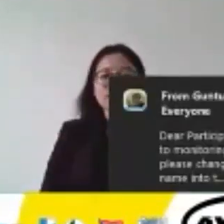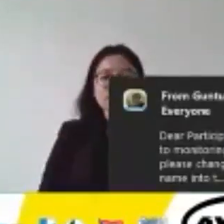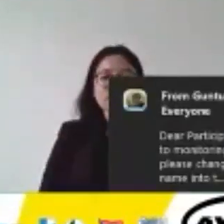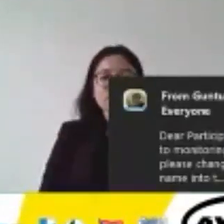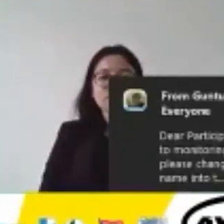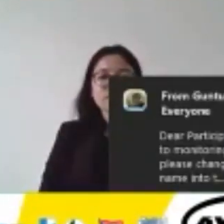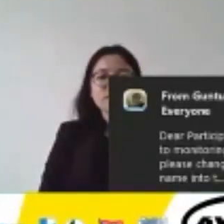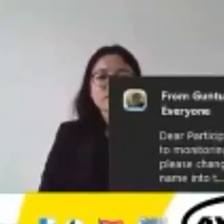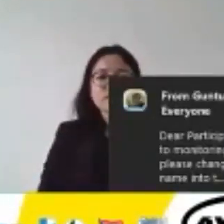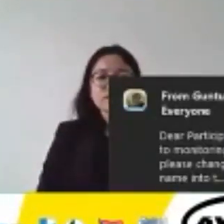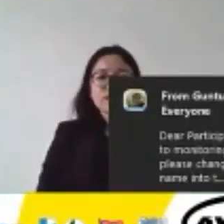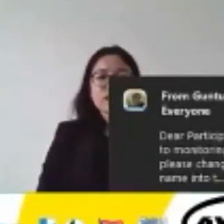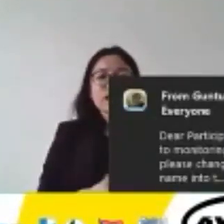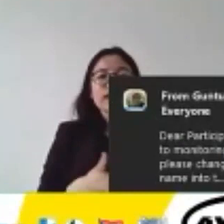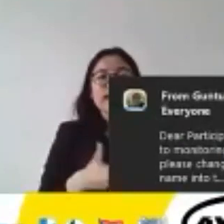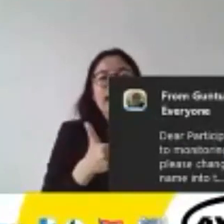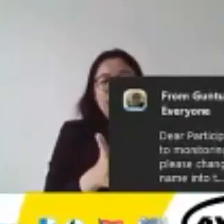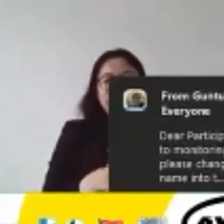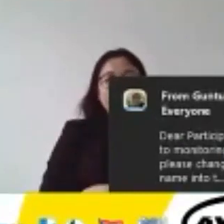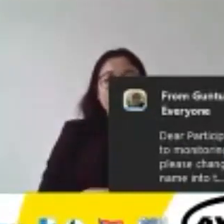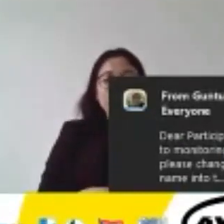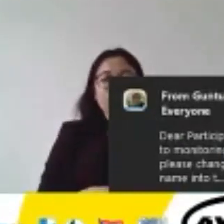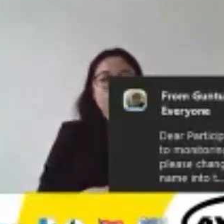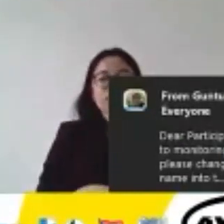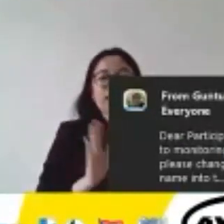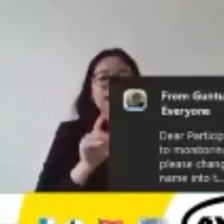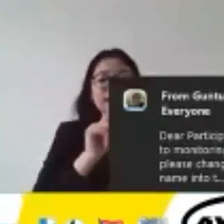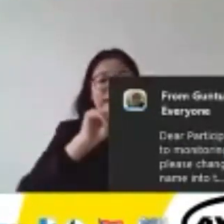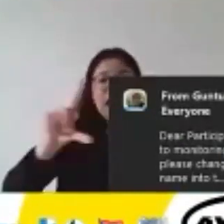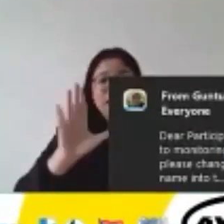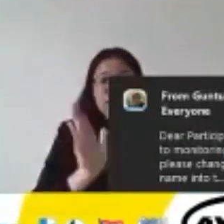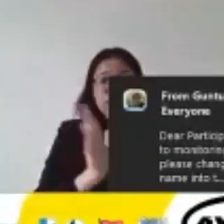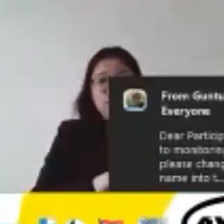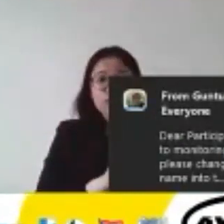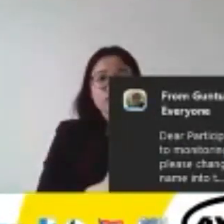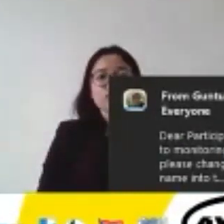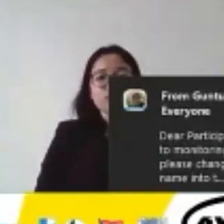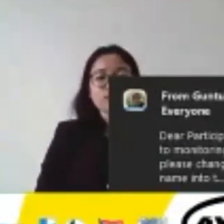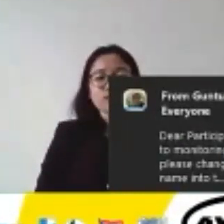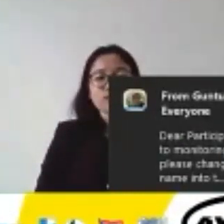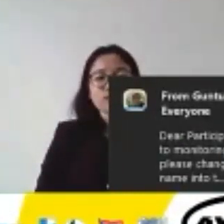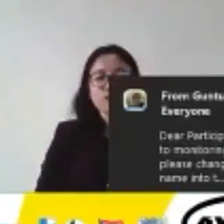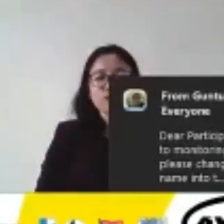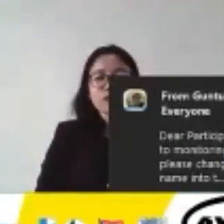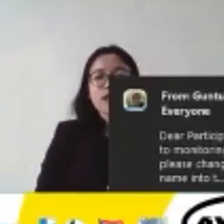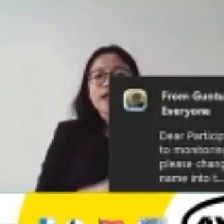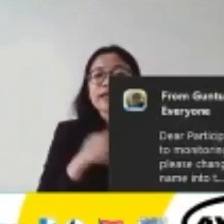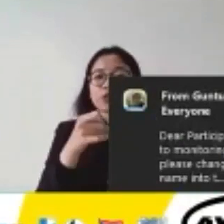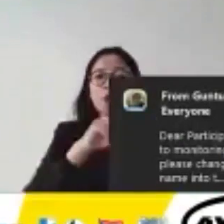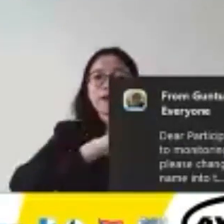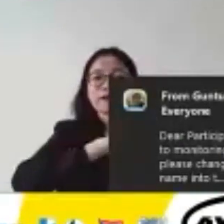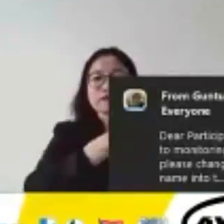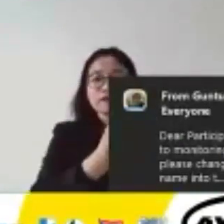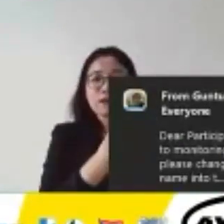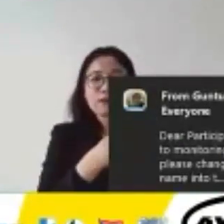Now this is just a slide to show that the risk of mortality or the risk of deaths from PM